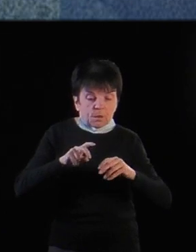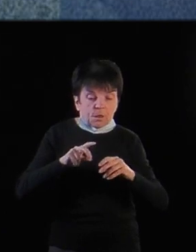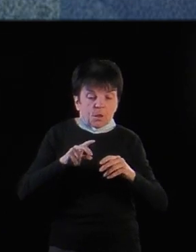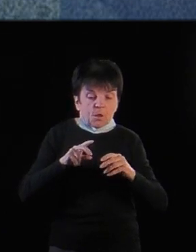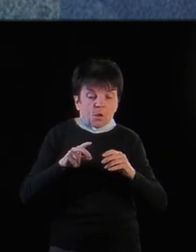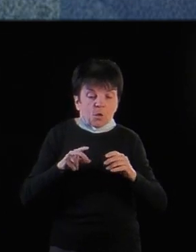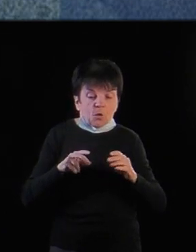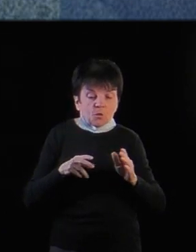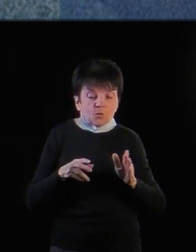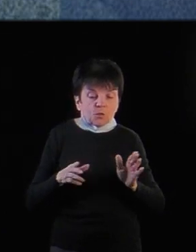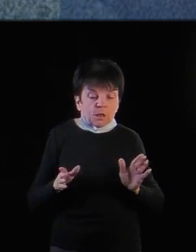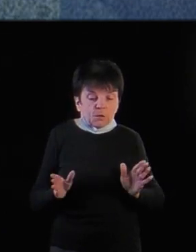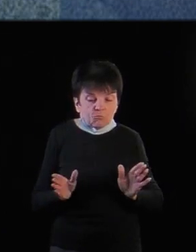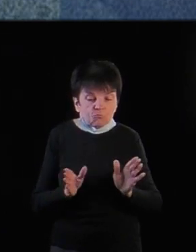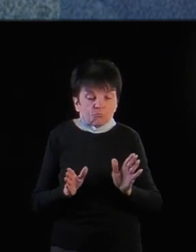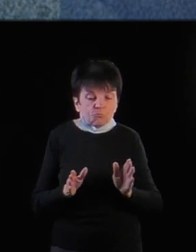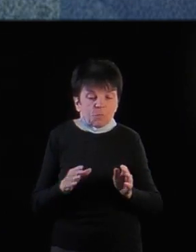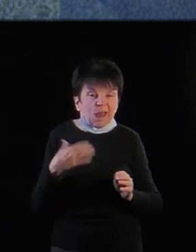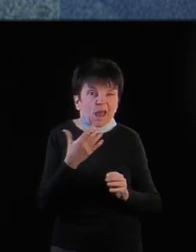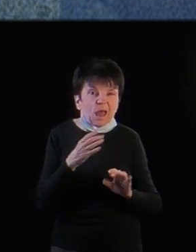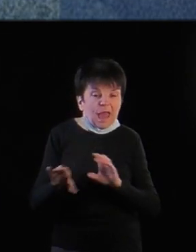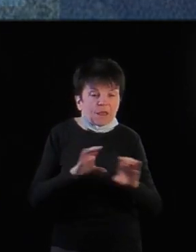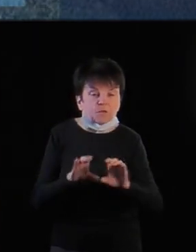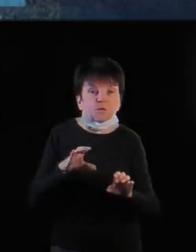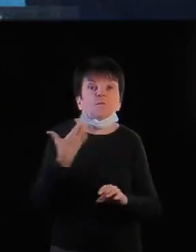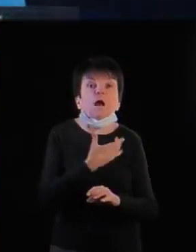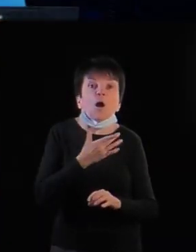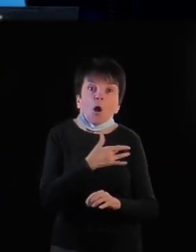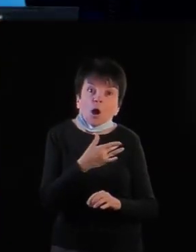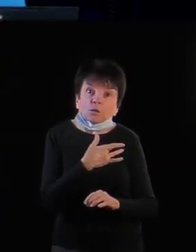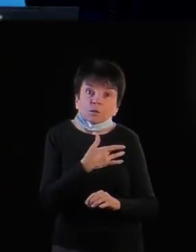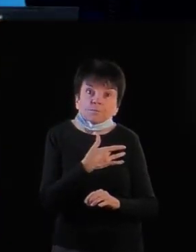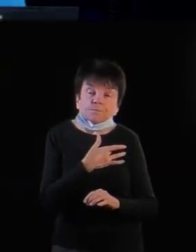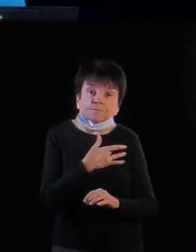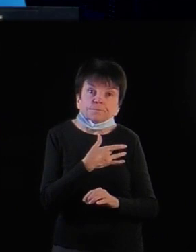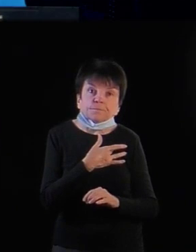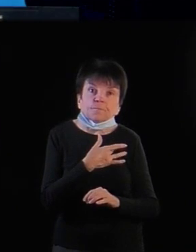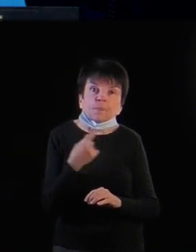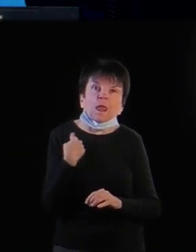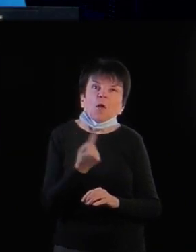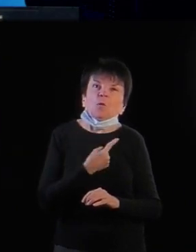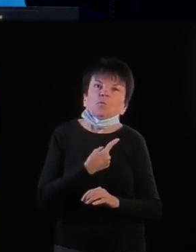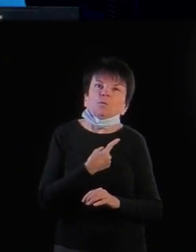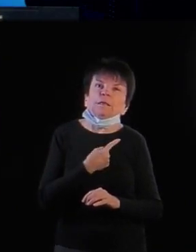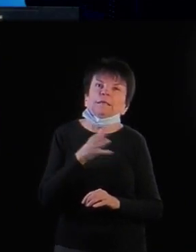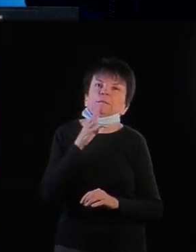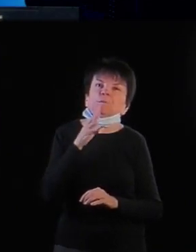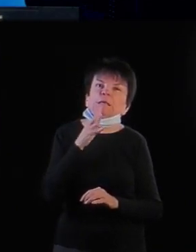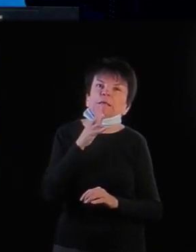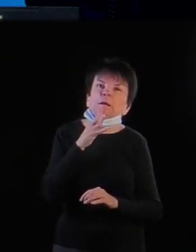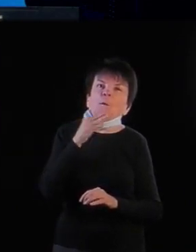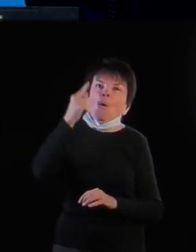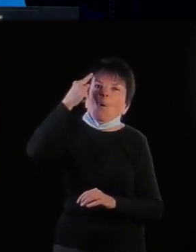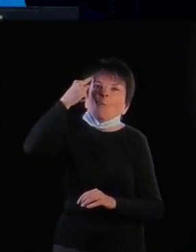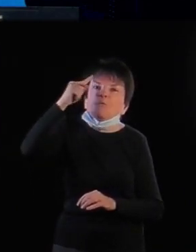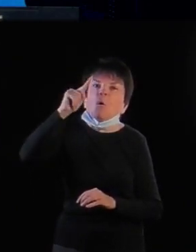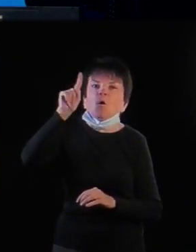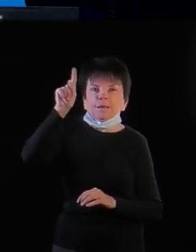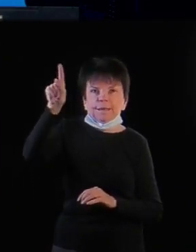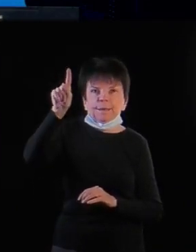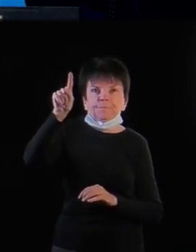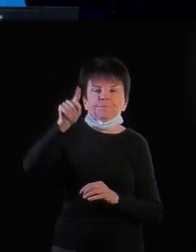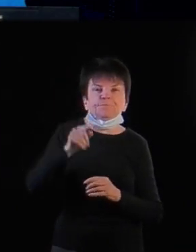who represent the Lord well. And we speak on his behalf. And when we speak those words, they are